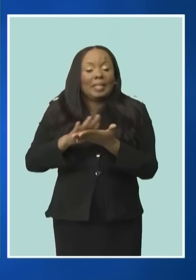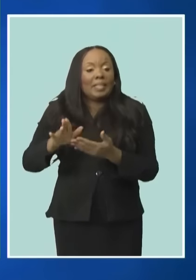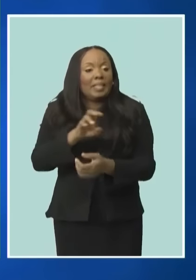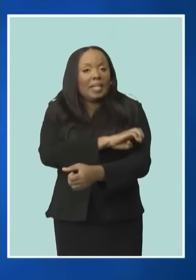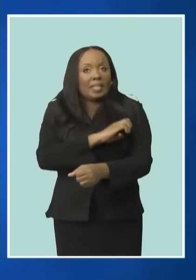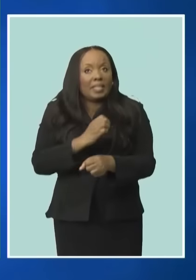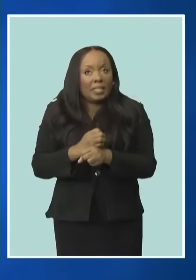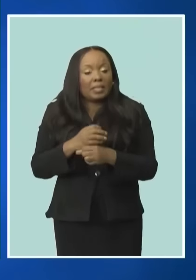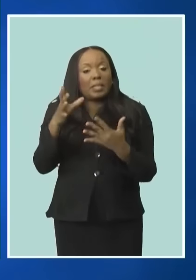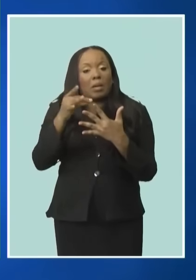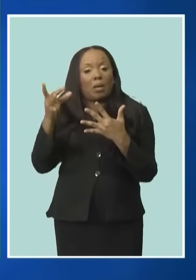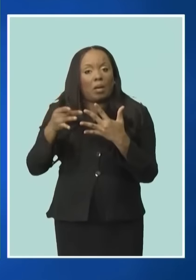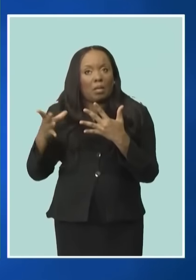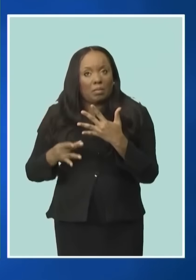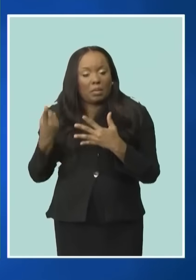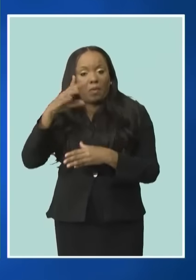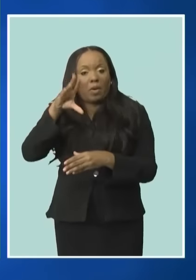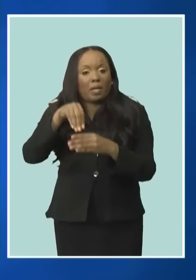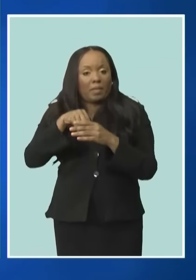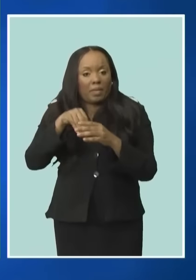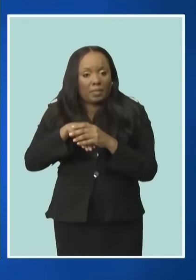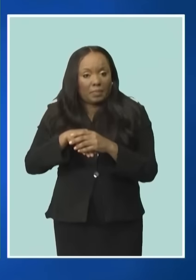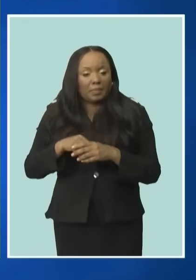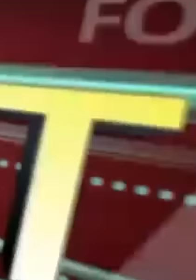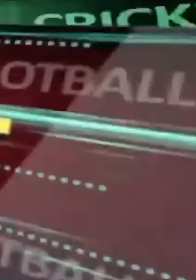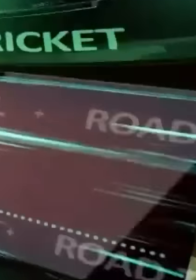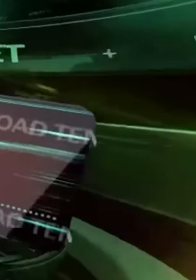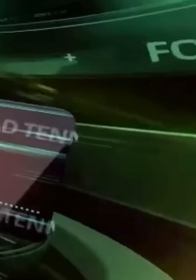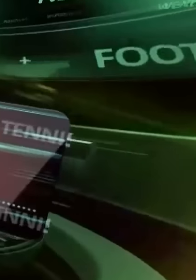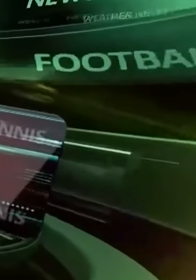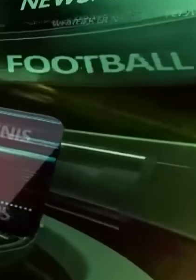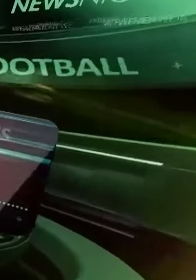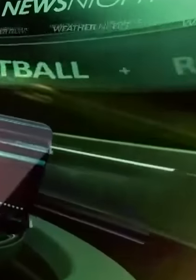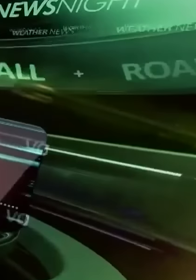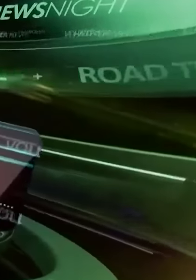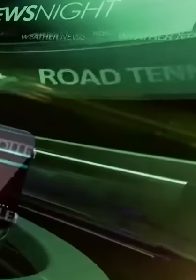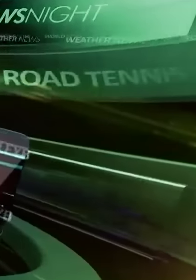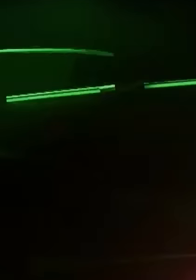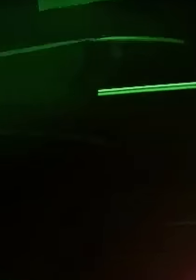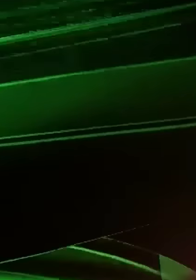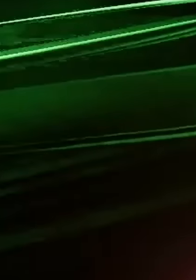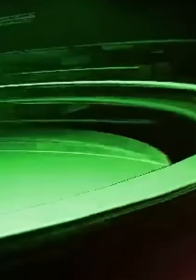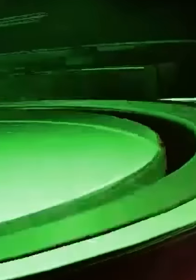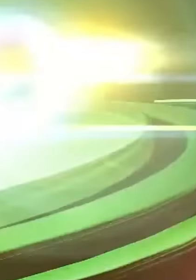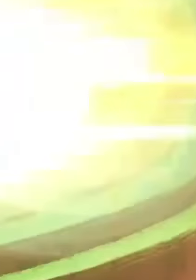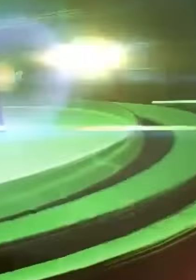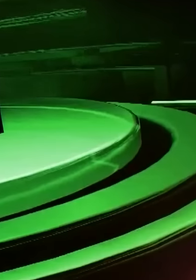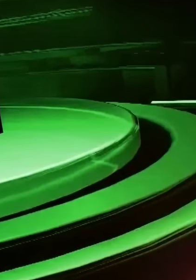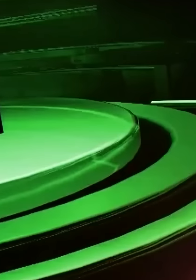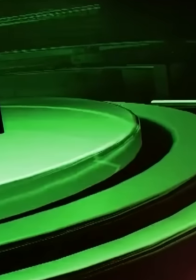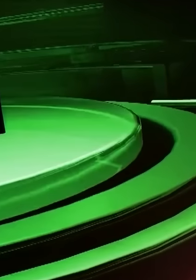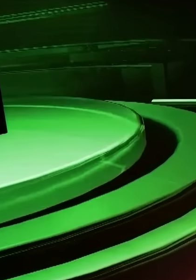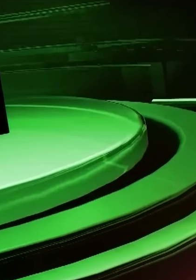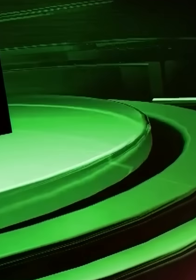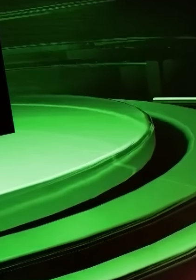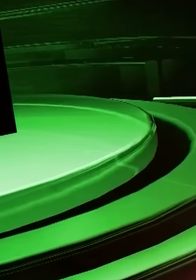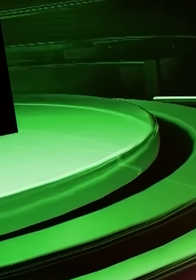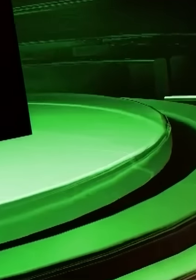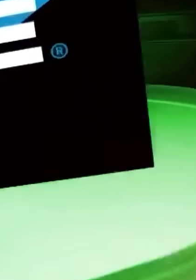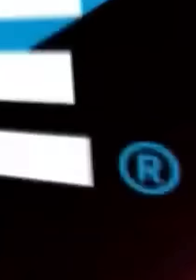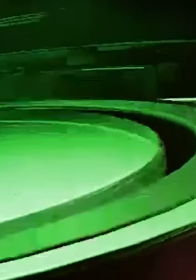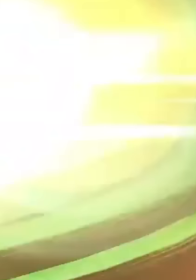management. Trevor Thorpe for the Business Report. Sports Night is brought to you by Power In. Pause is